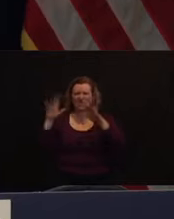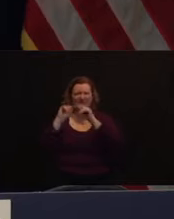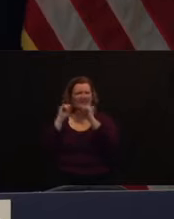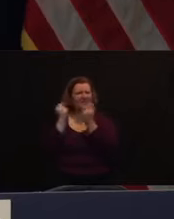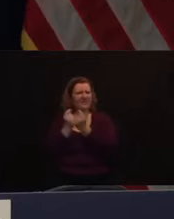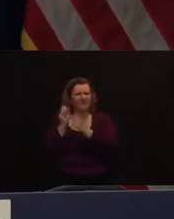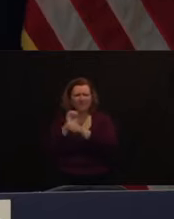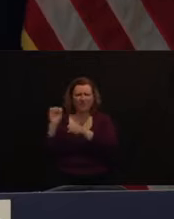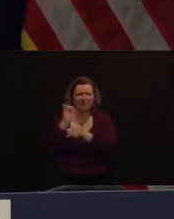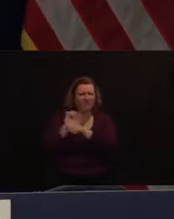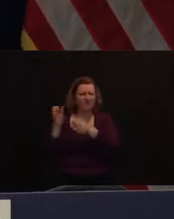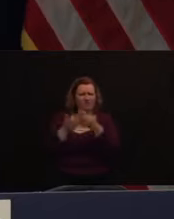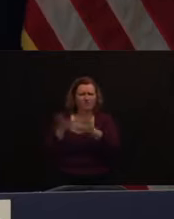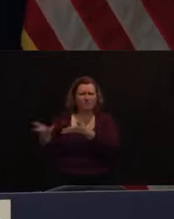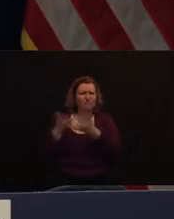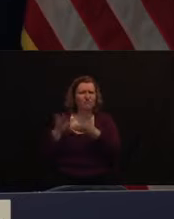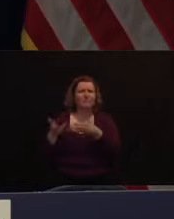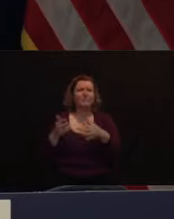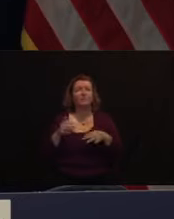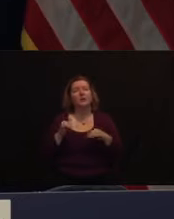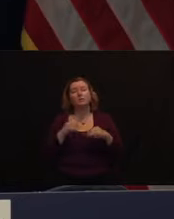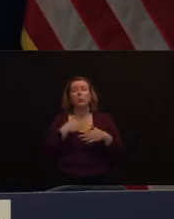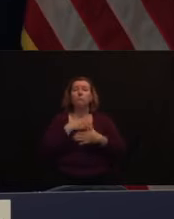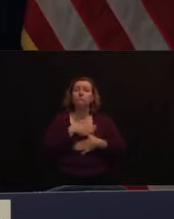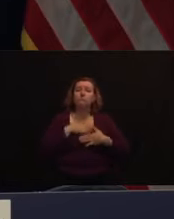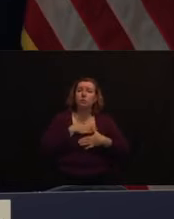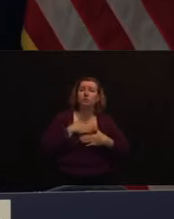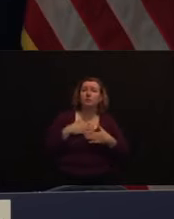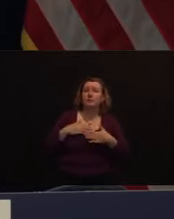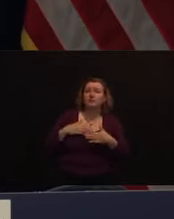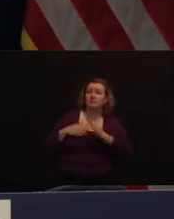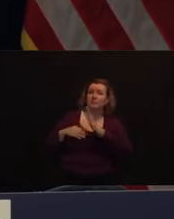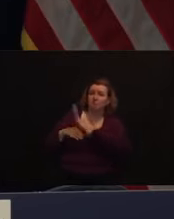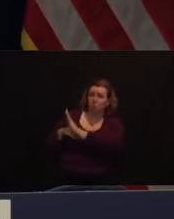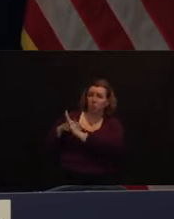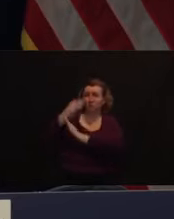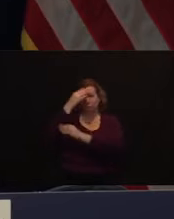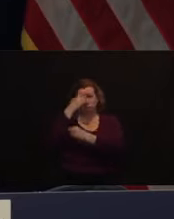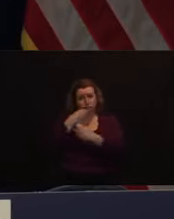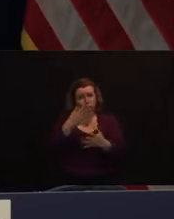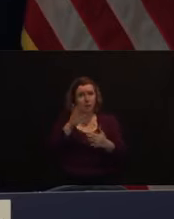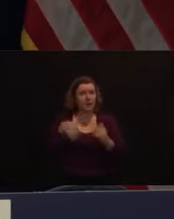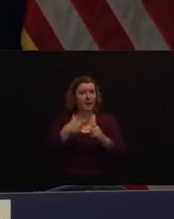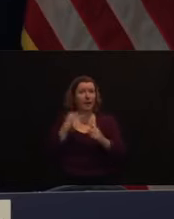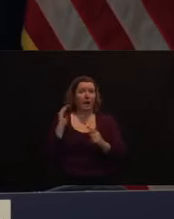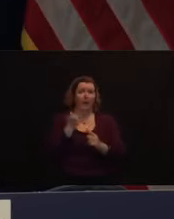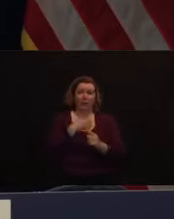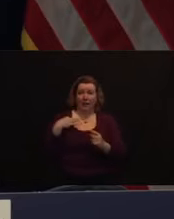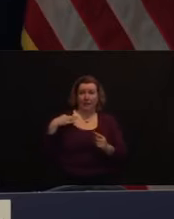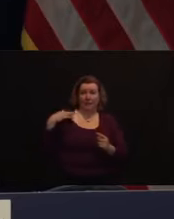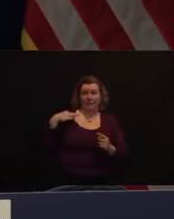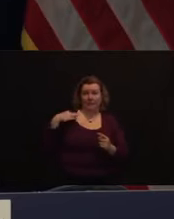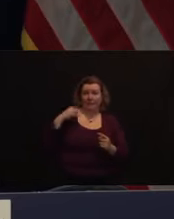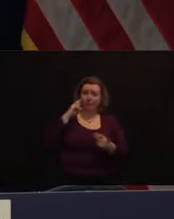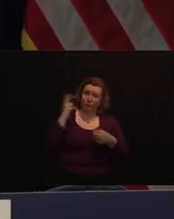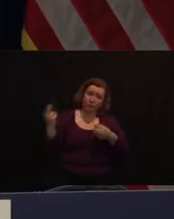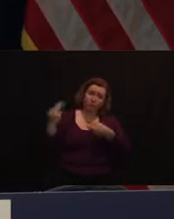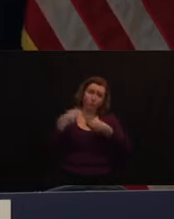Governor. And I also appreciate you letting everybody know about our application process. This is, we are